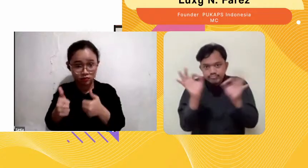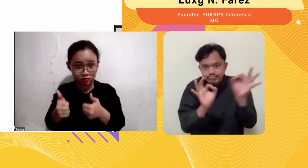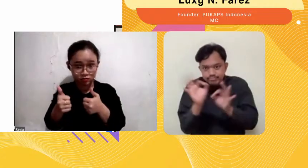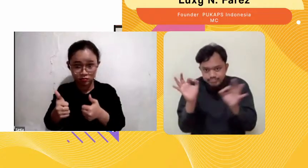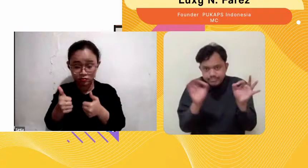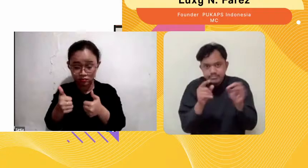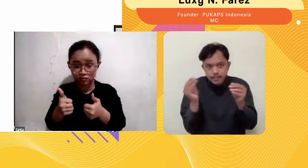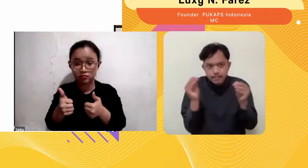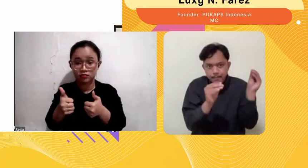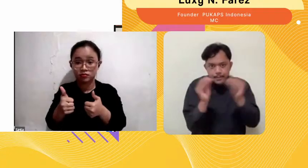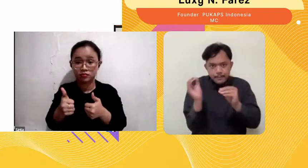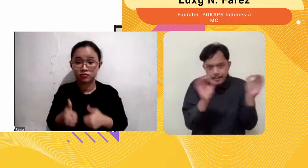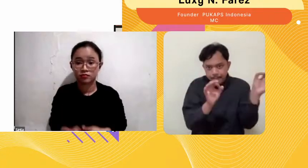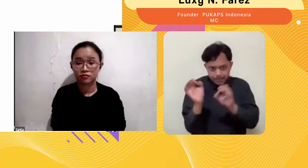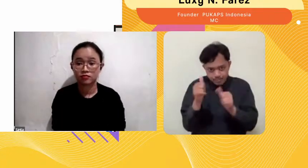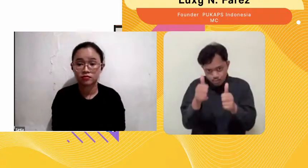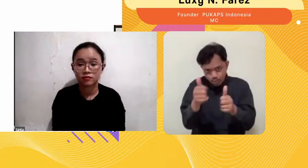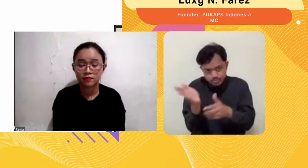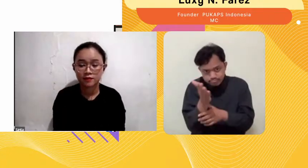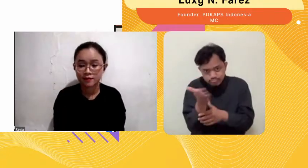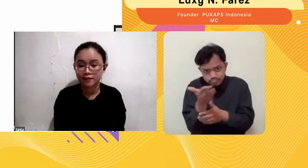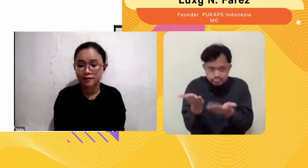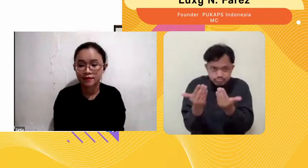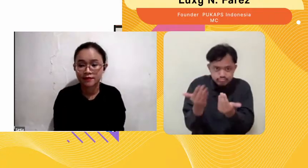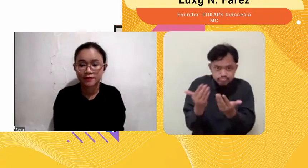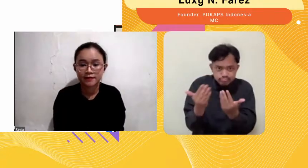So, okay.